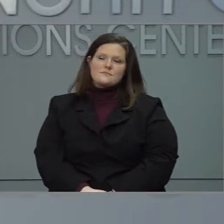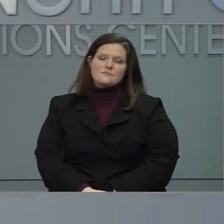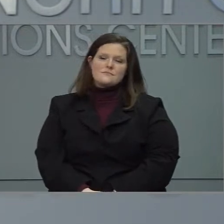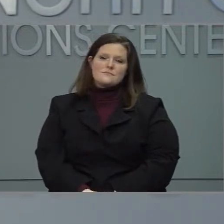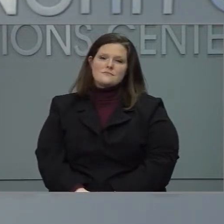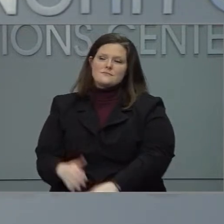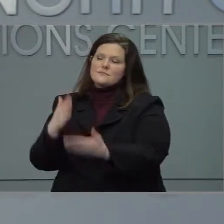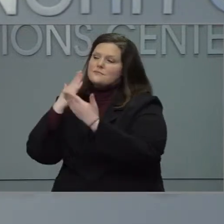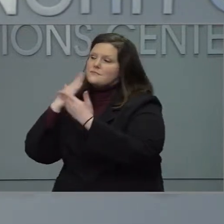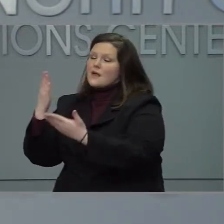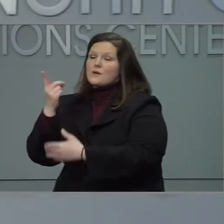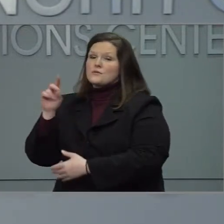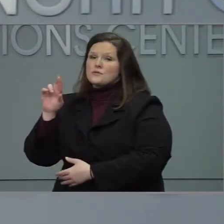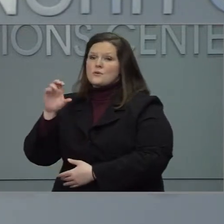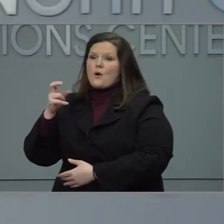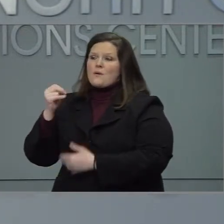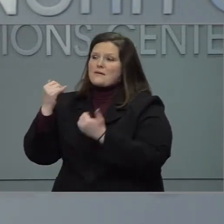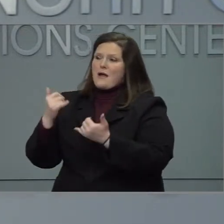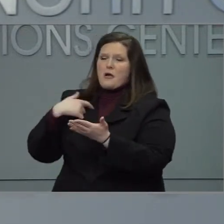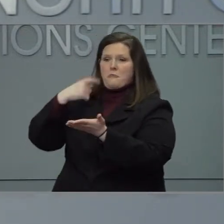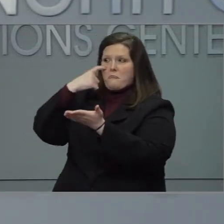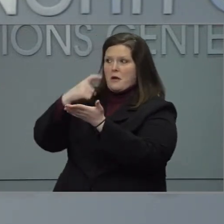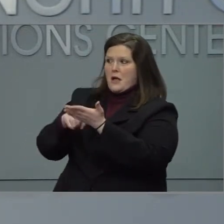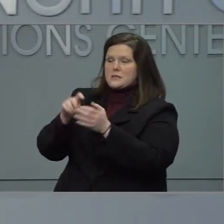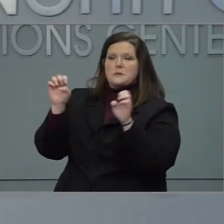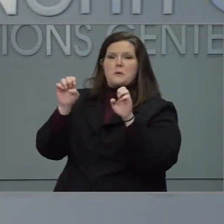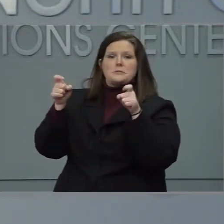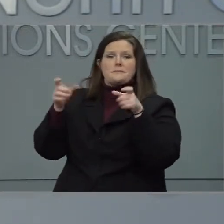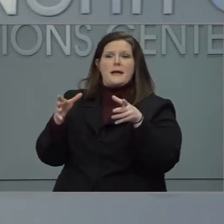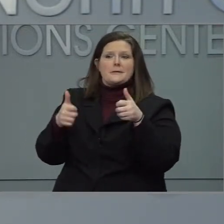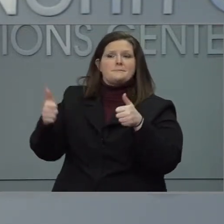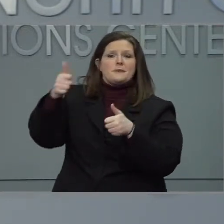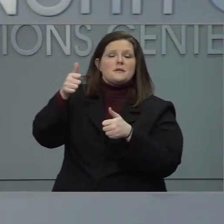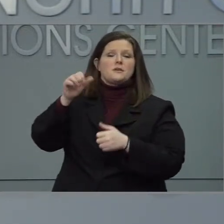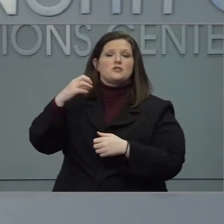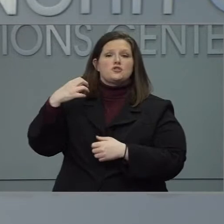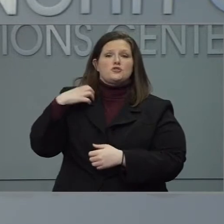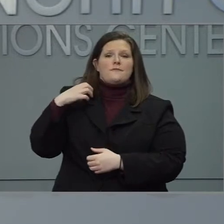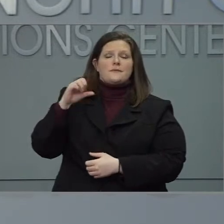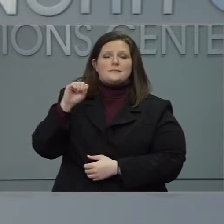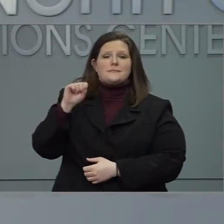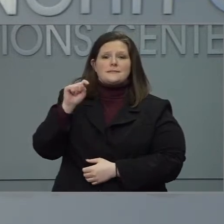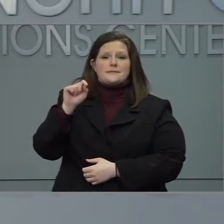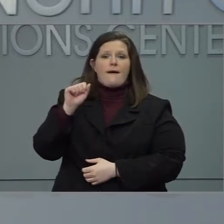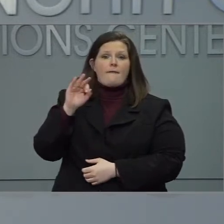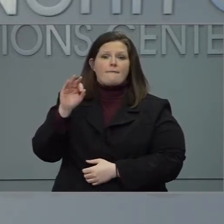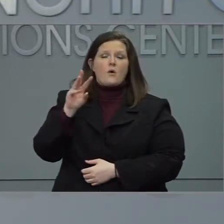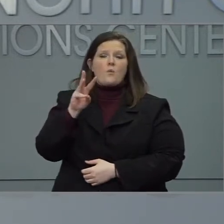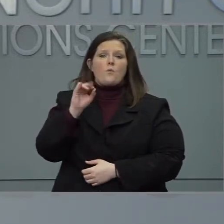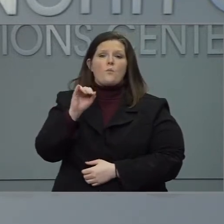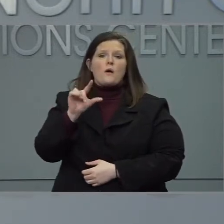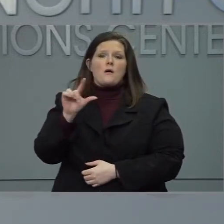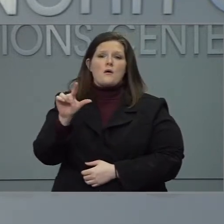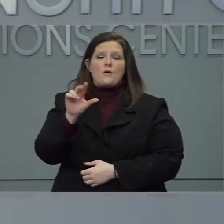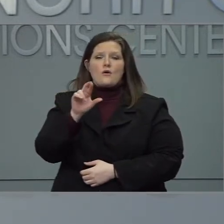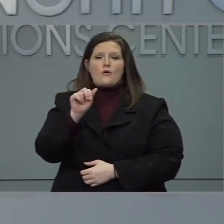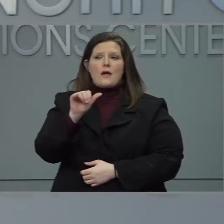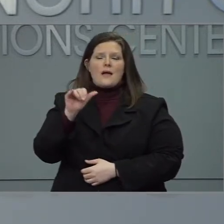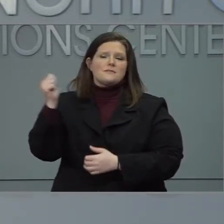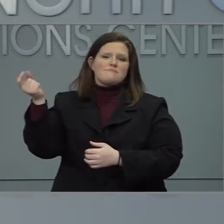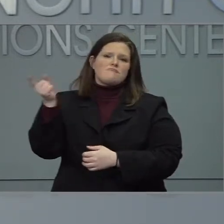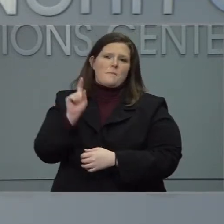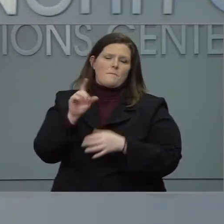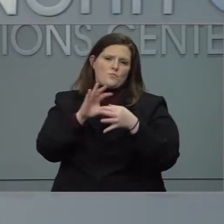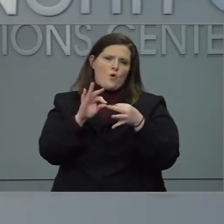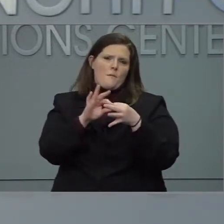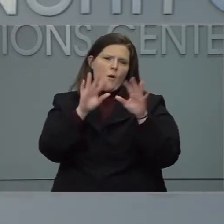Thank you, Dr. Cohen. I'll now recognize Emergency Management Chief of Staff Will Ray to provide an update on the weather for our